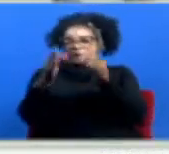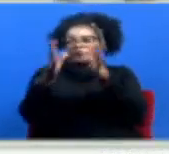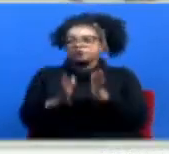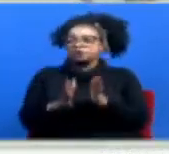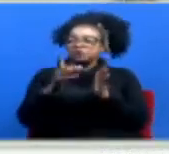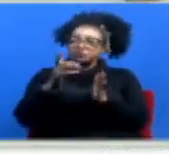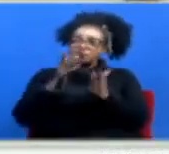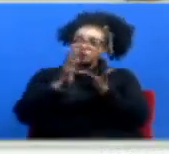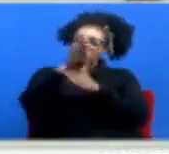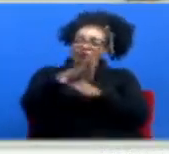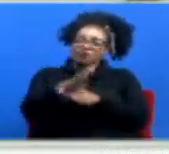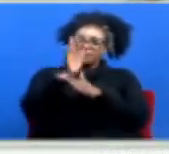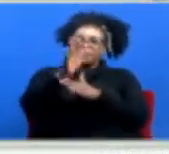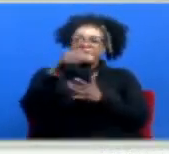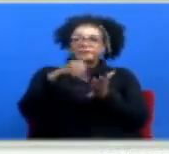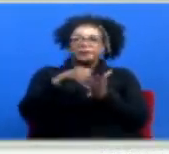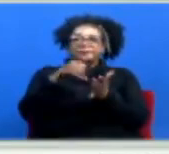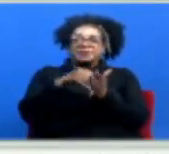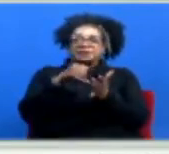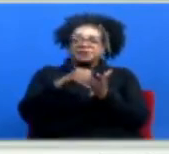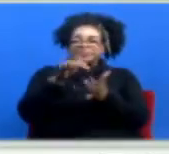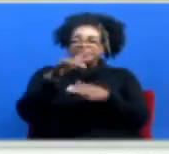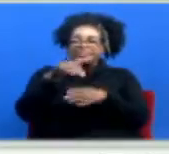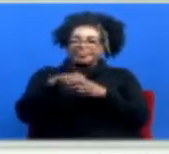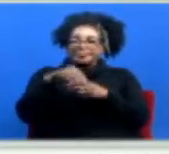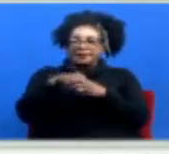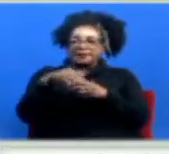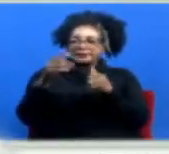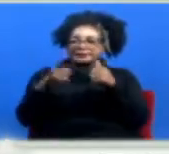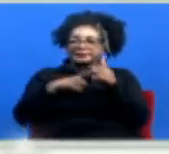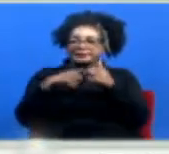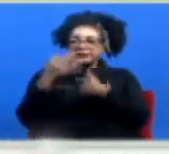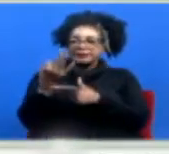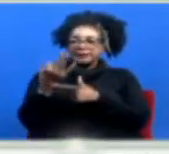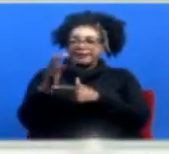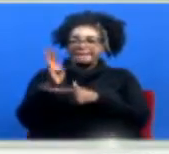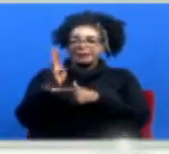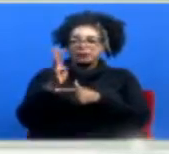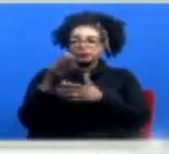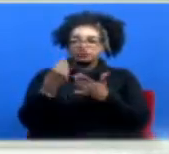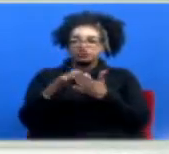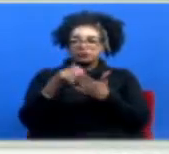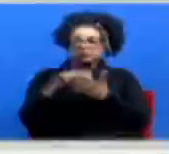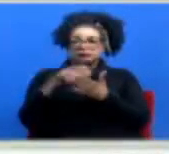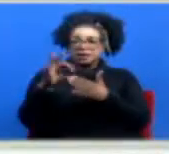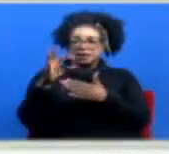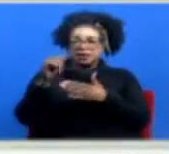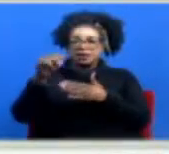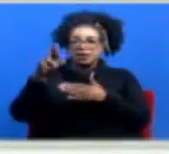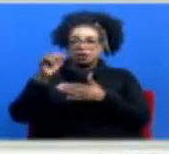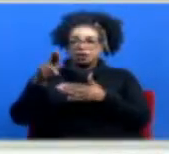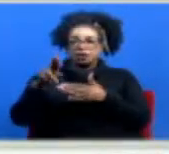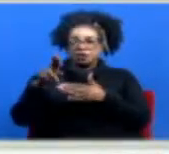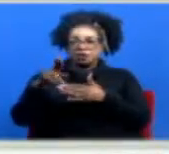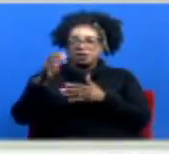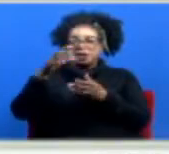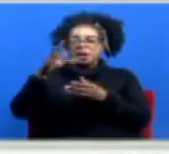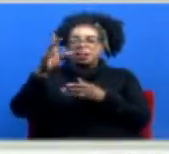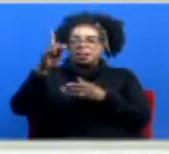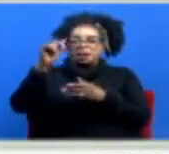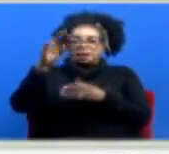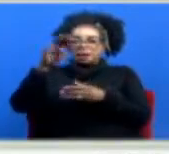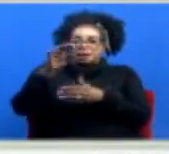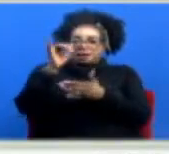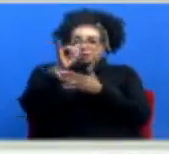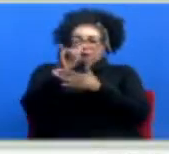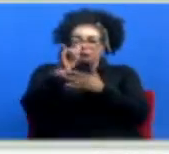their alleged involvement in the 63 billion shilling Aror and Kimore Dam scandal. The prosecution that time exuded